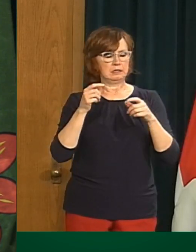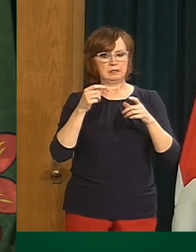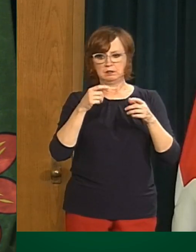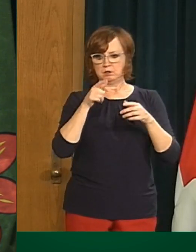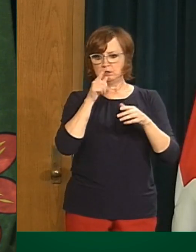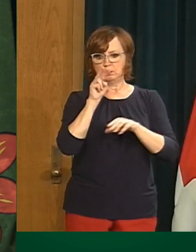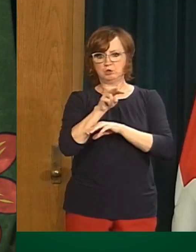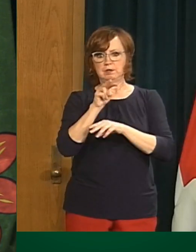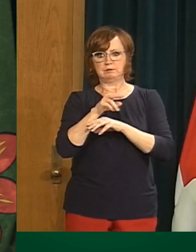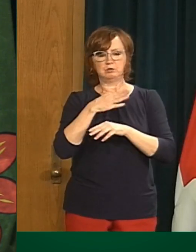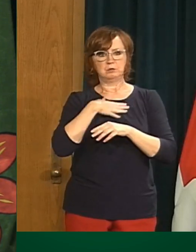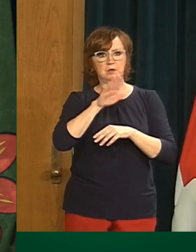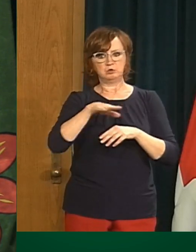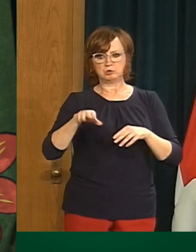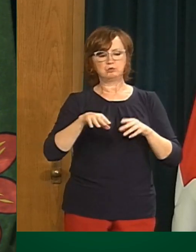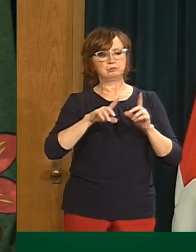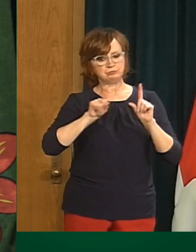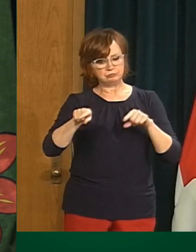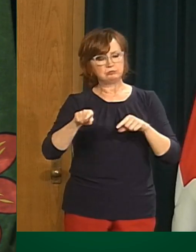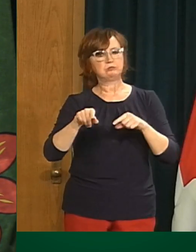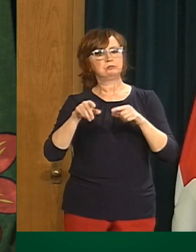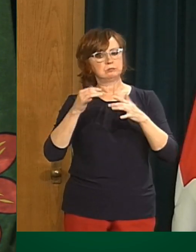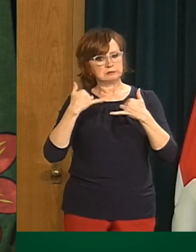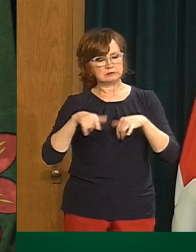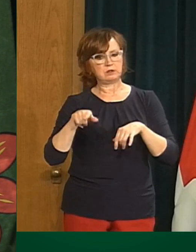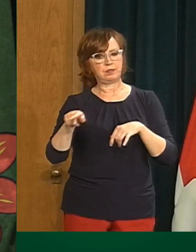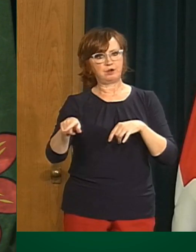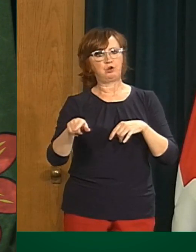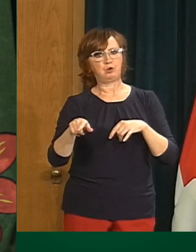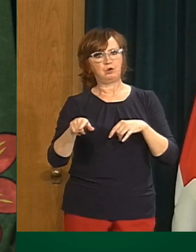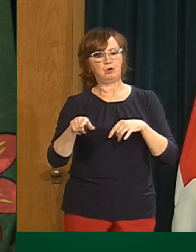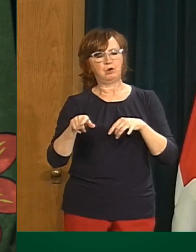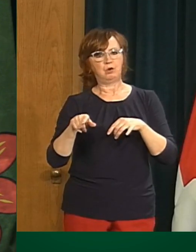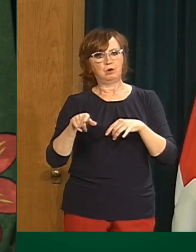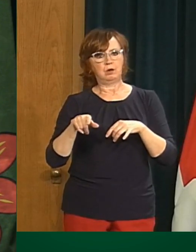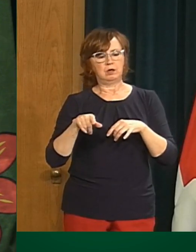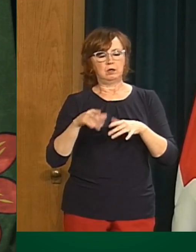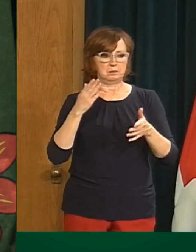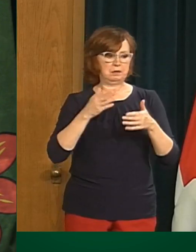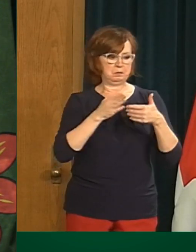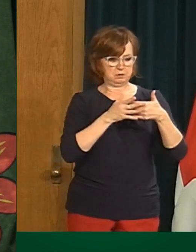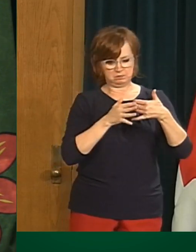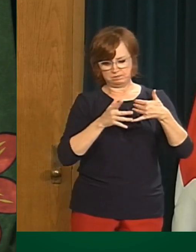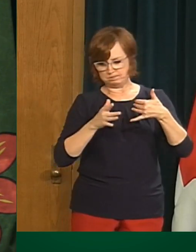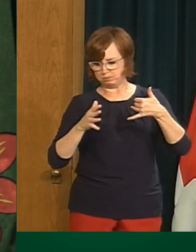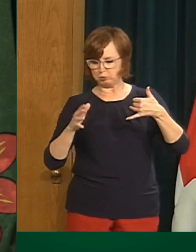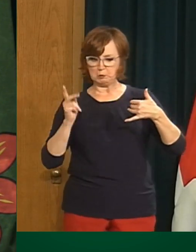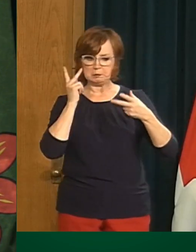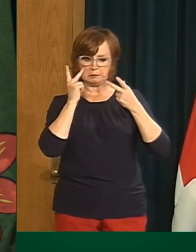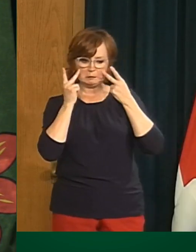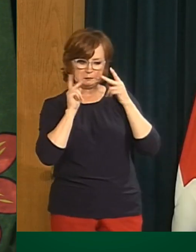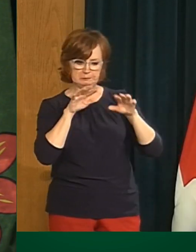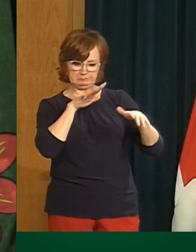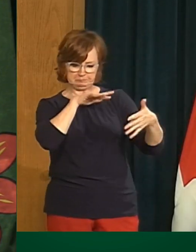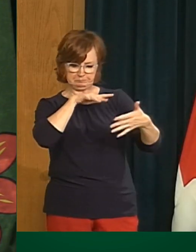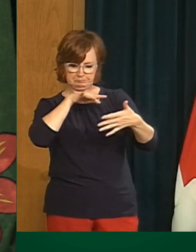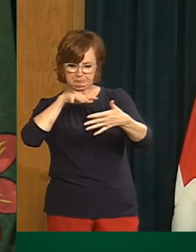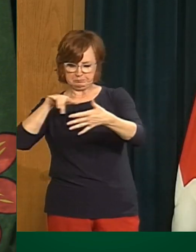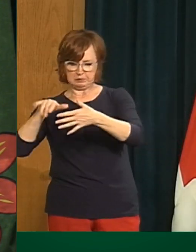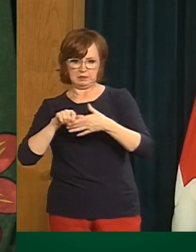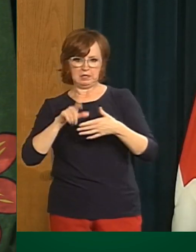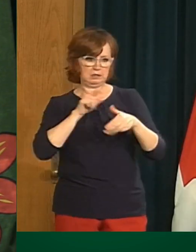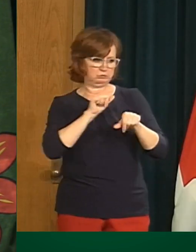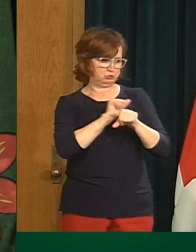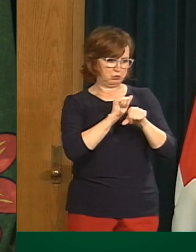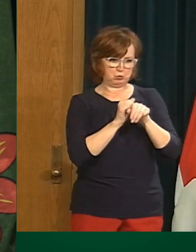phase-in plan, there may be an opportunity for some of that space to be available. We'll work through that on a virtually a